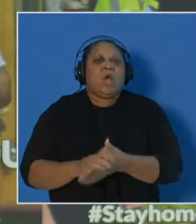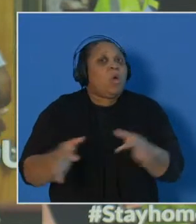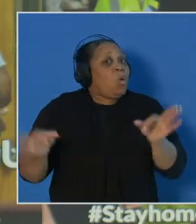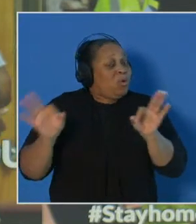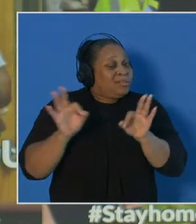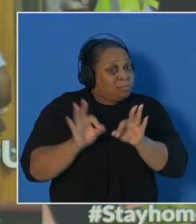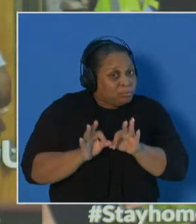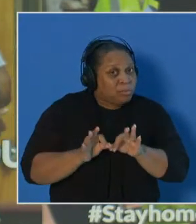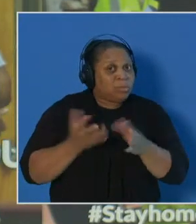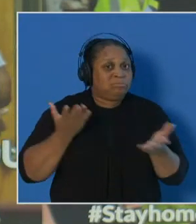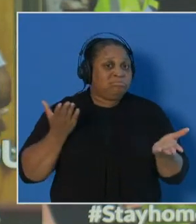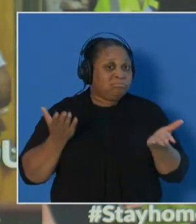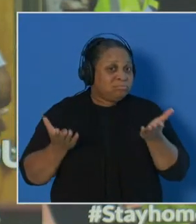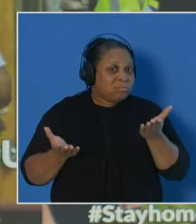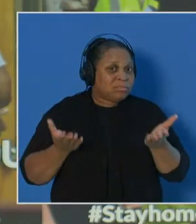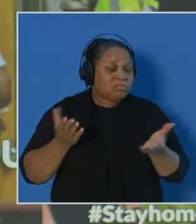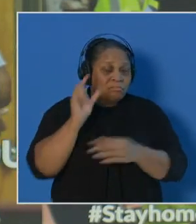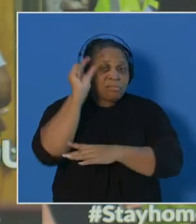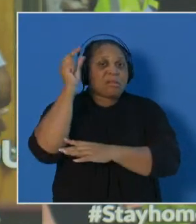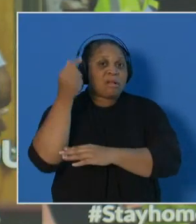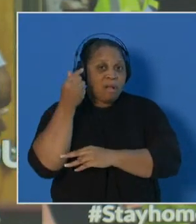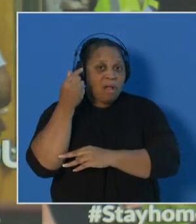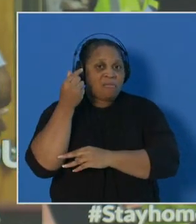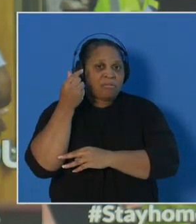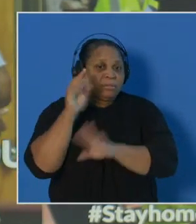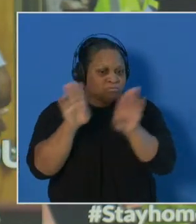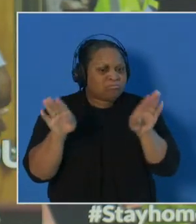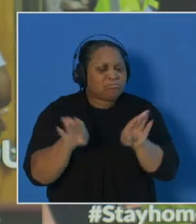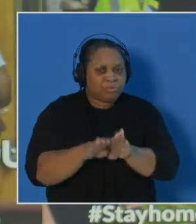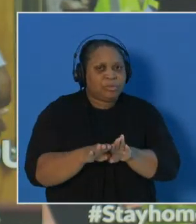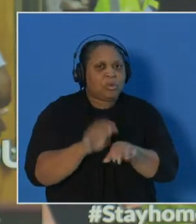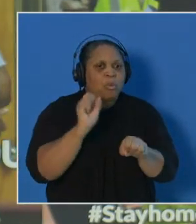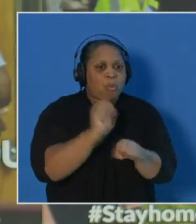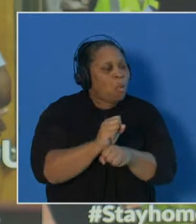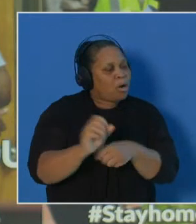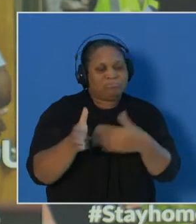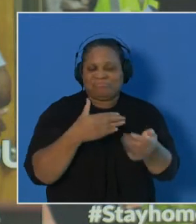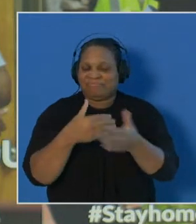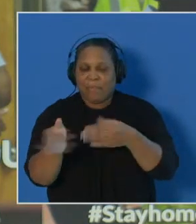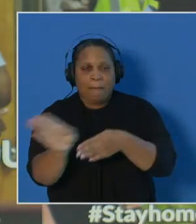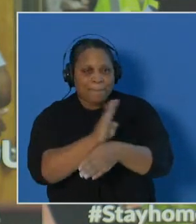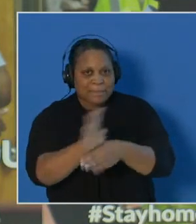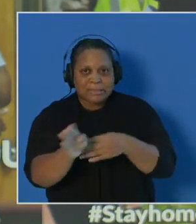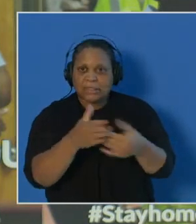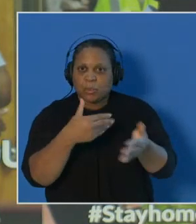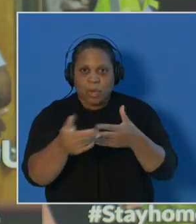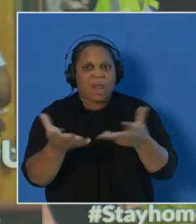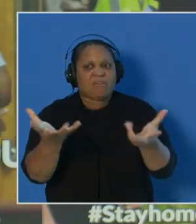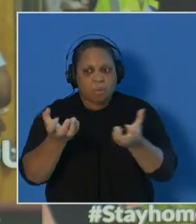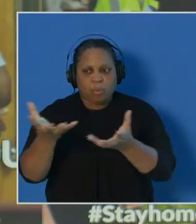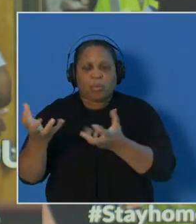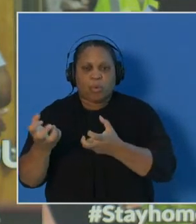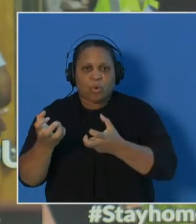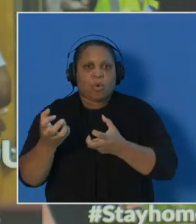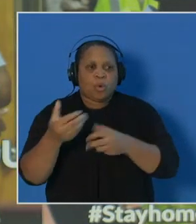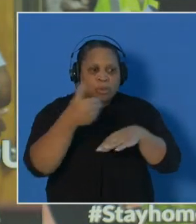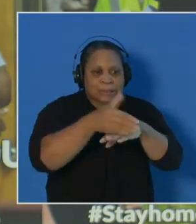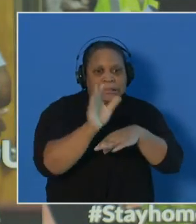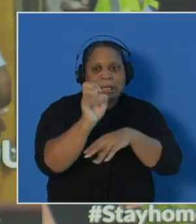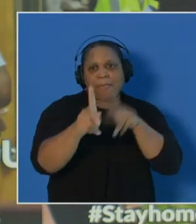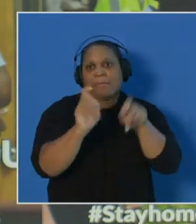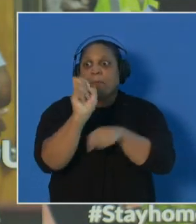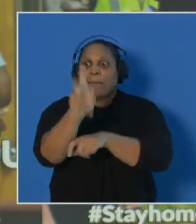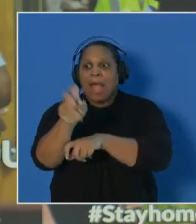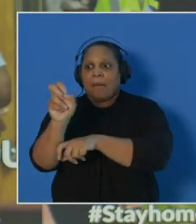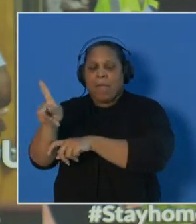important, however, is that this government will work with any business who wants to find a way to put people back to